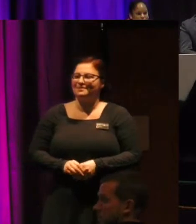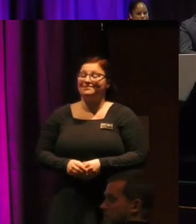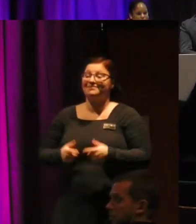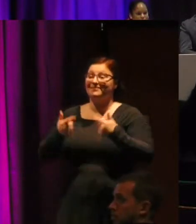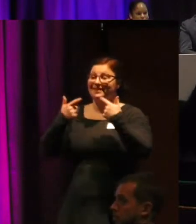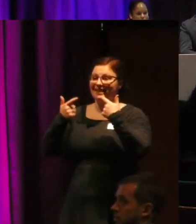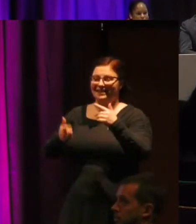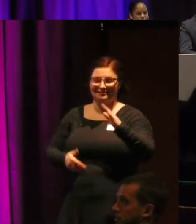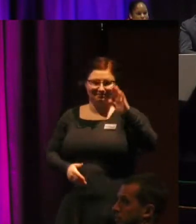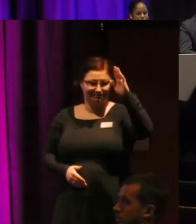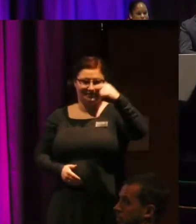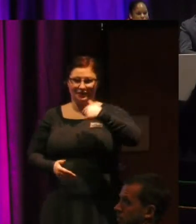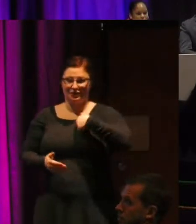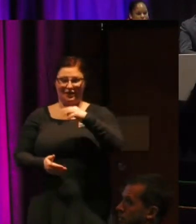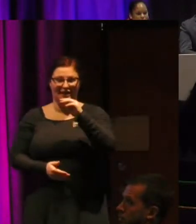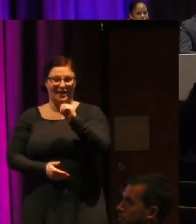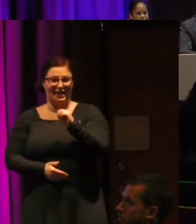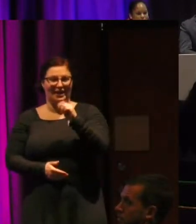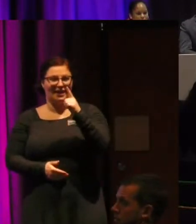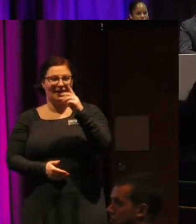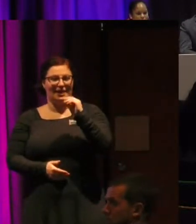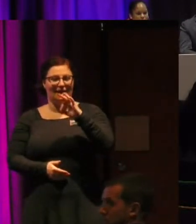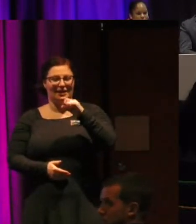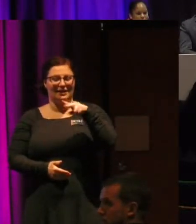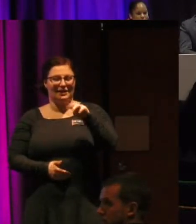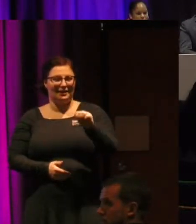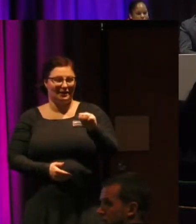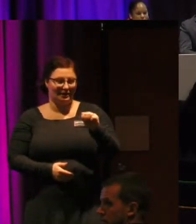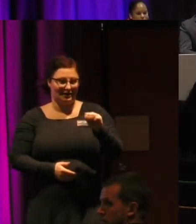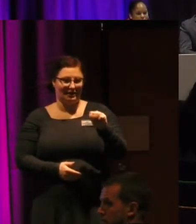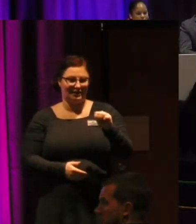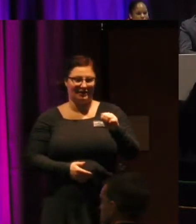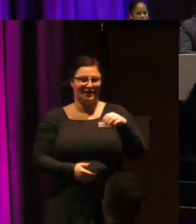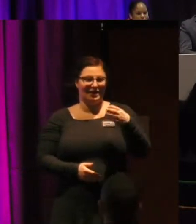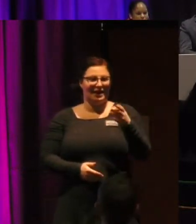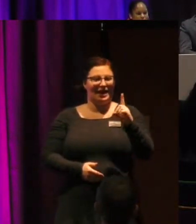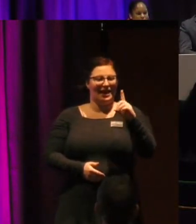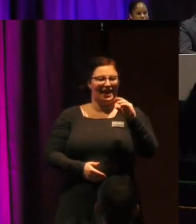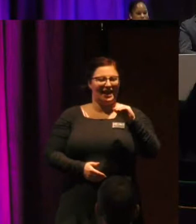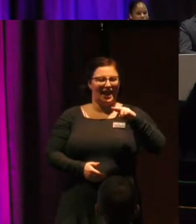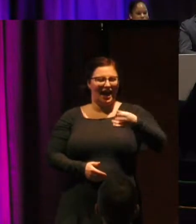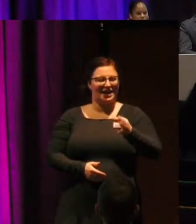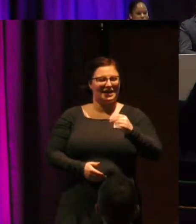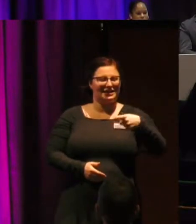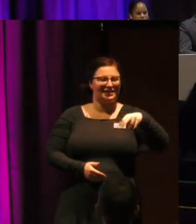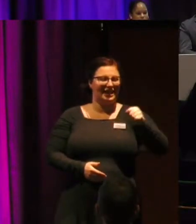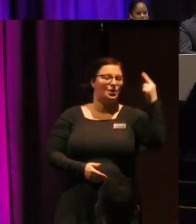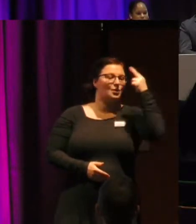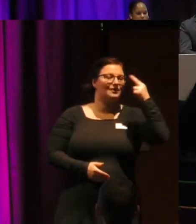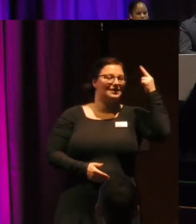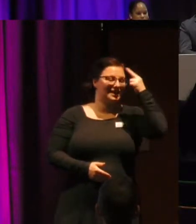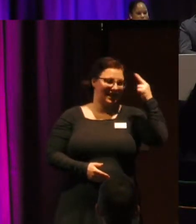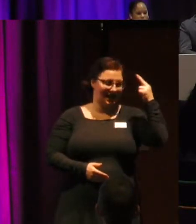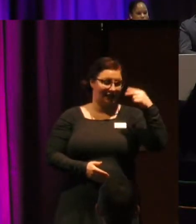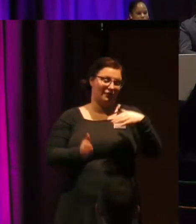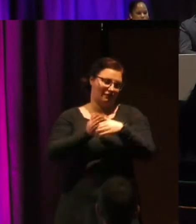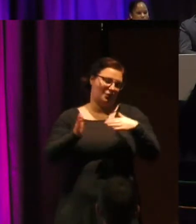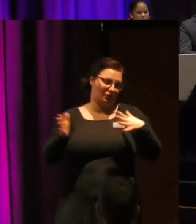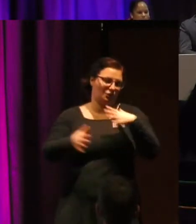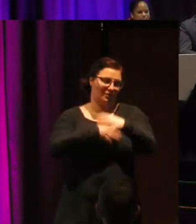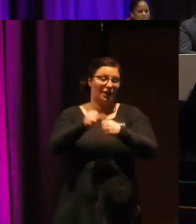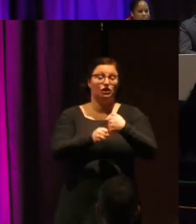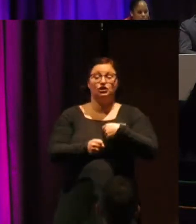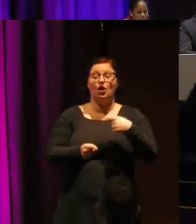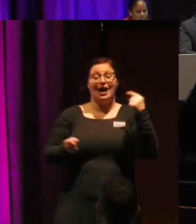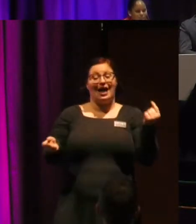Thank you. Hi, I'm Elaine from the University of Central Lancashire in the UK, and I've come over specifically for this